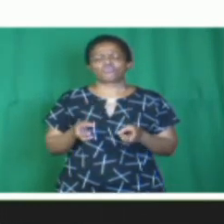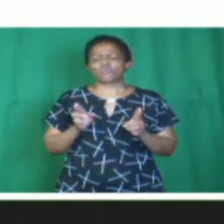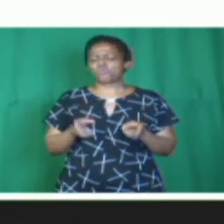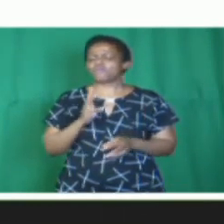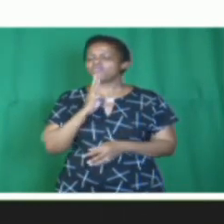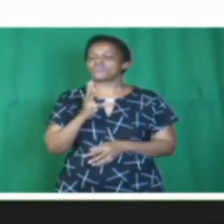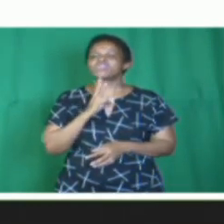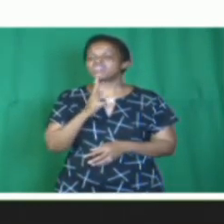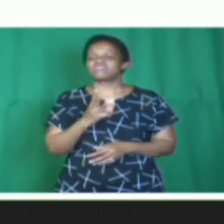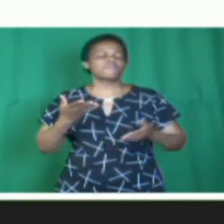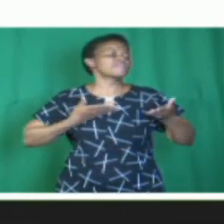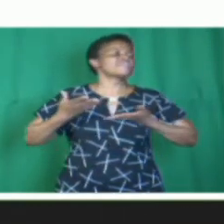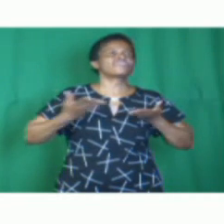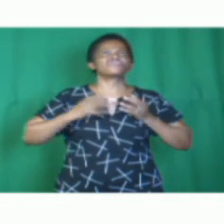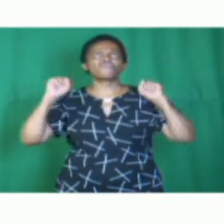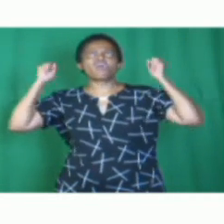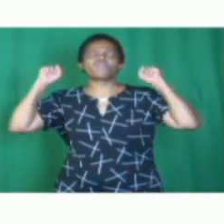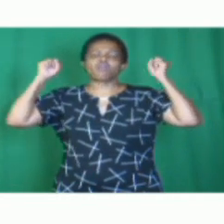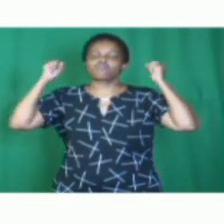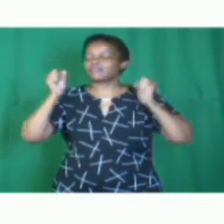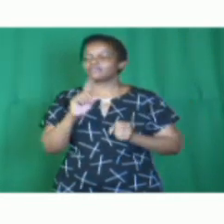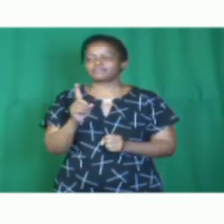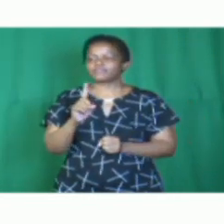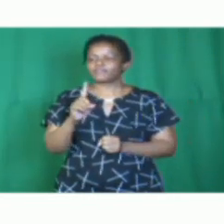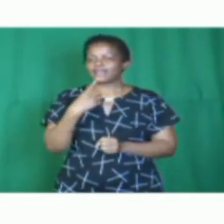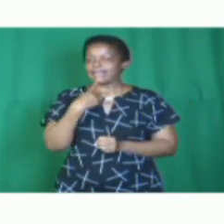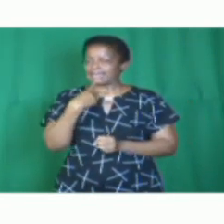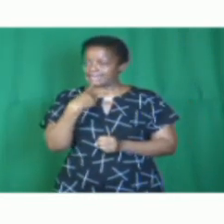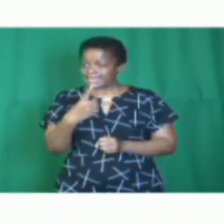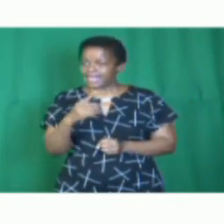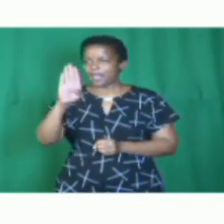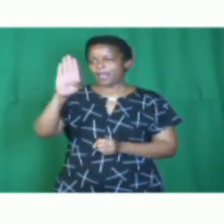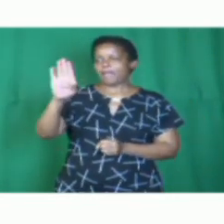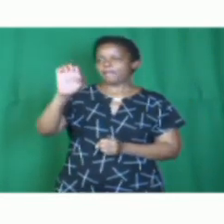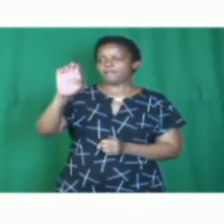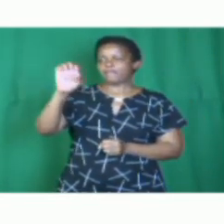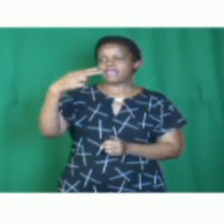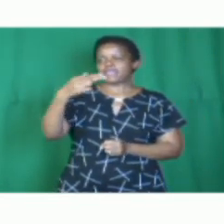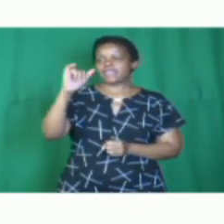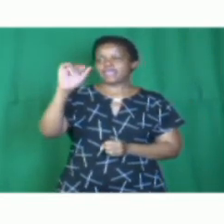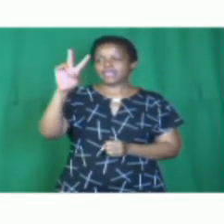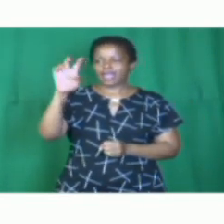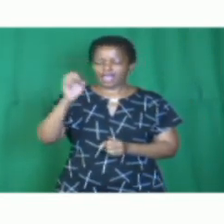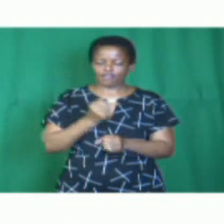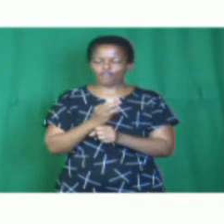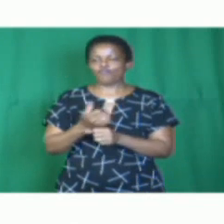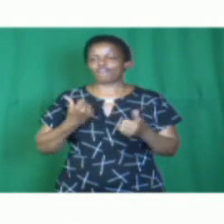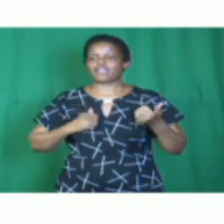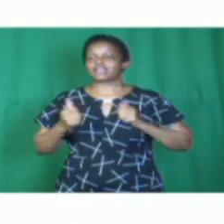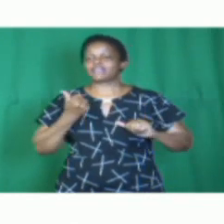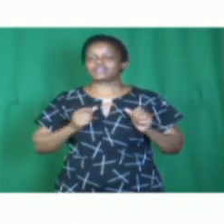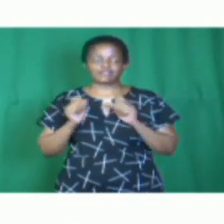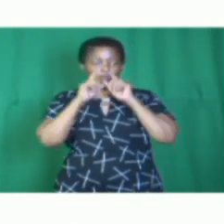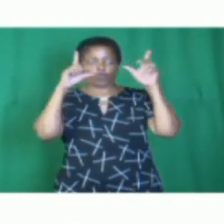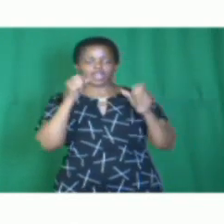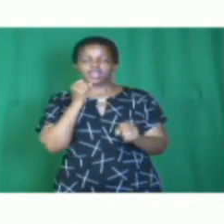noisy on Thursday. No. It is a beehive of activities after awakening from its peaceful slumber. It means